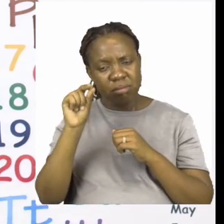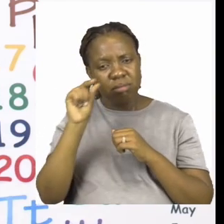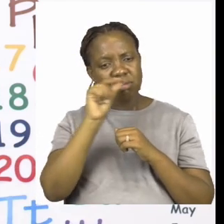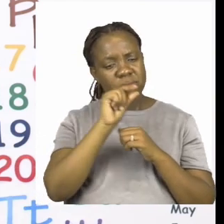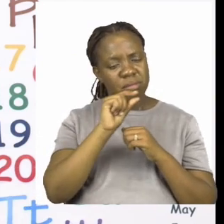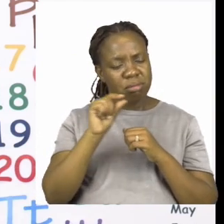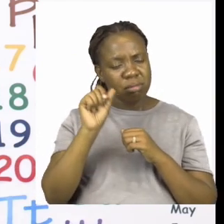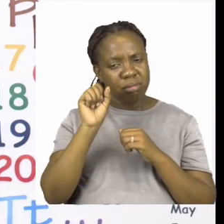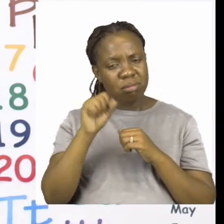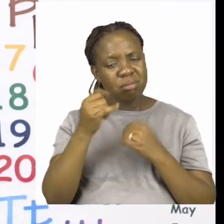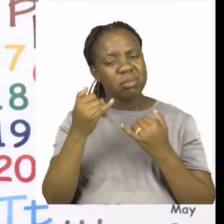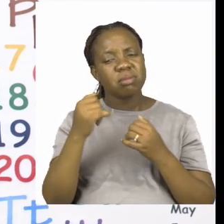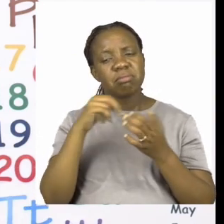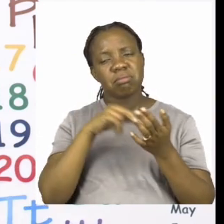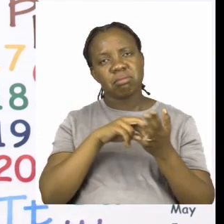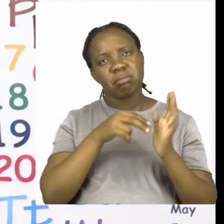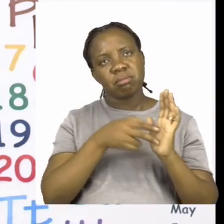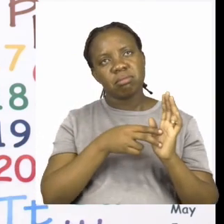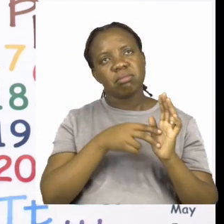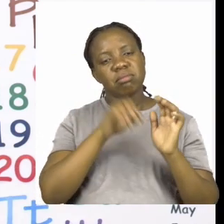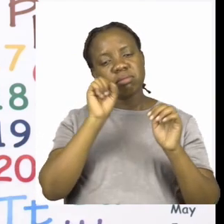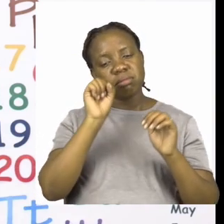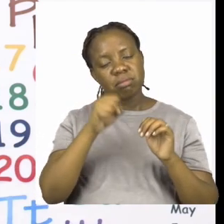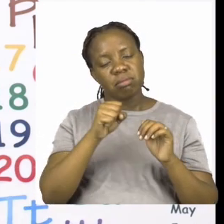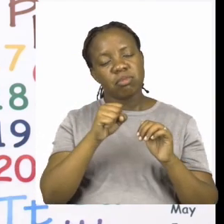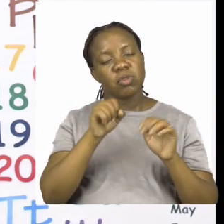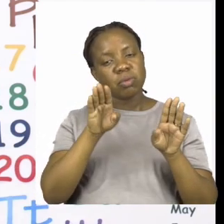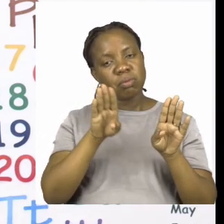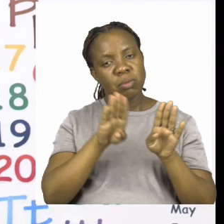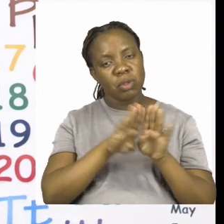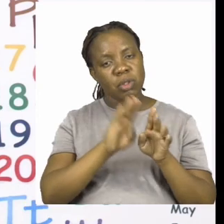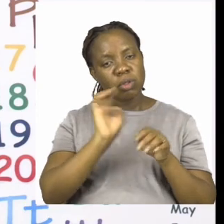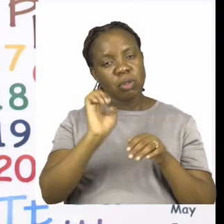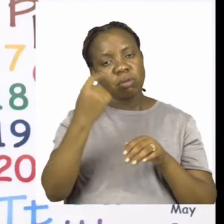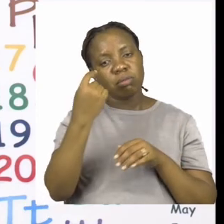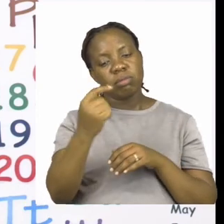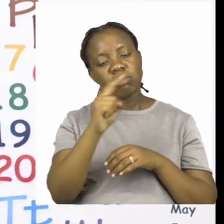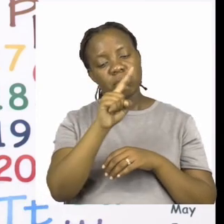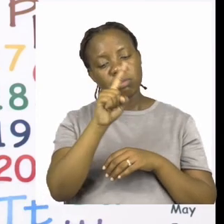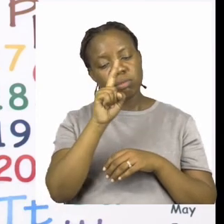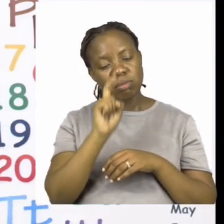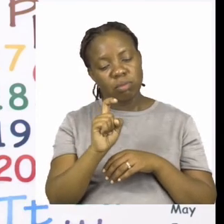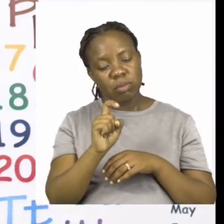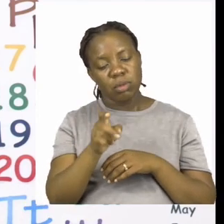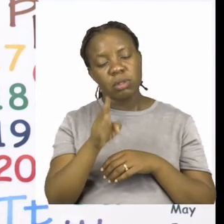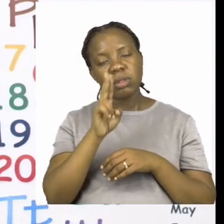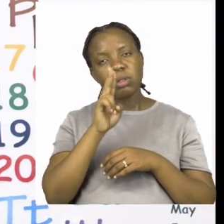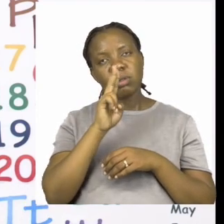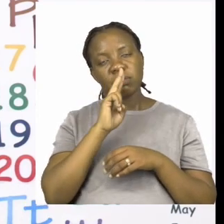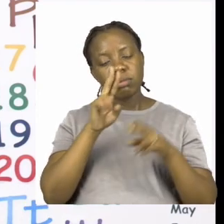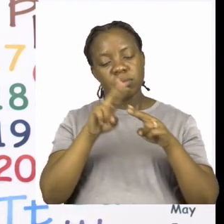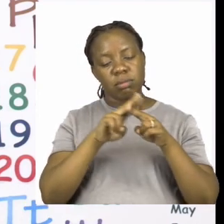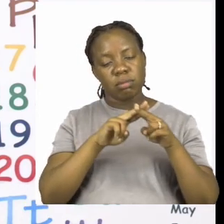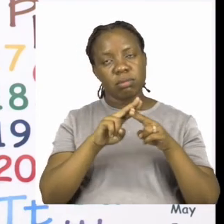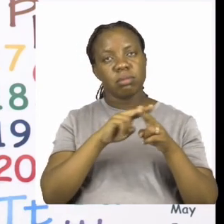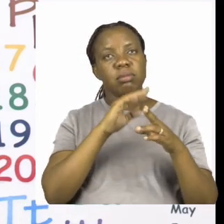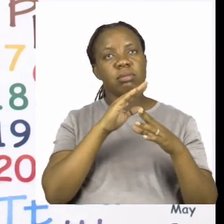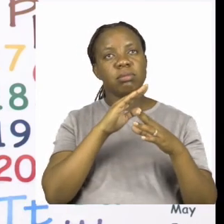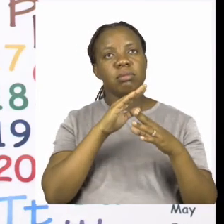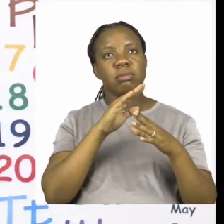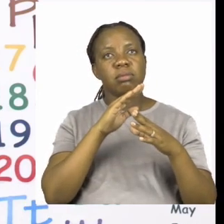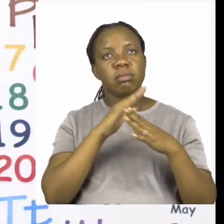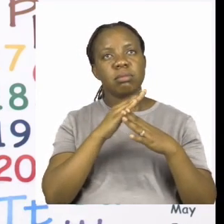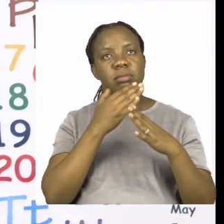and answer using the words why and because. Okay, have fun